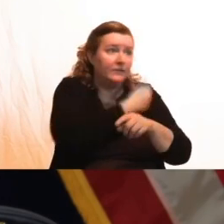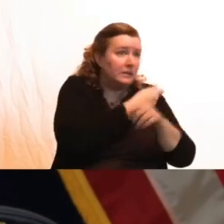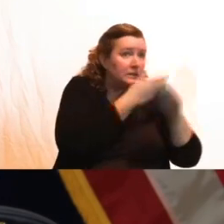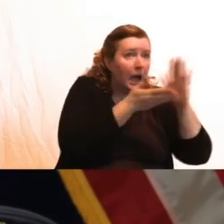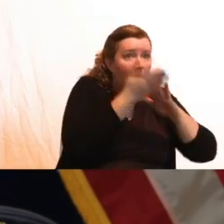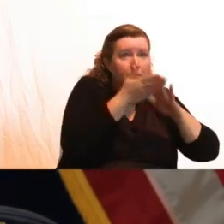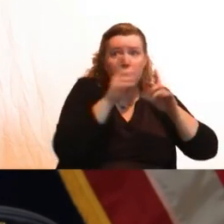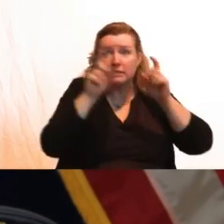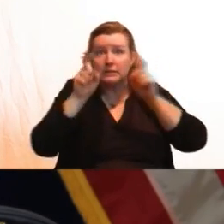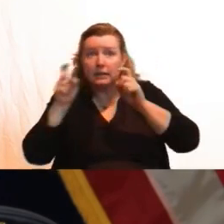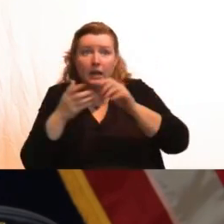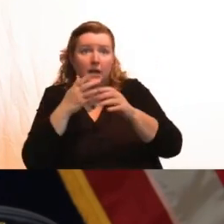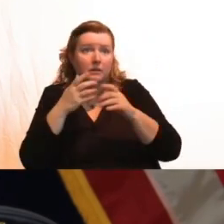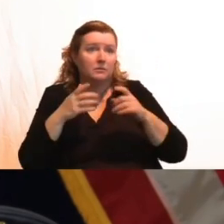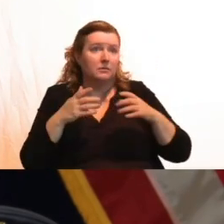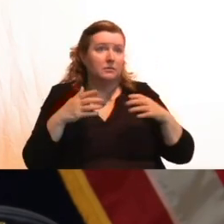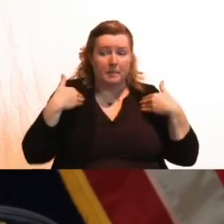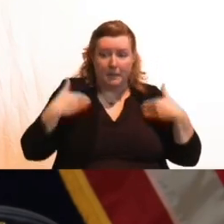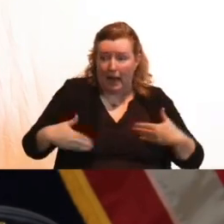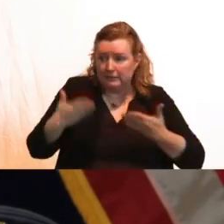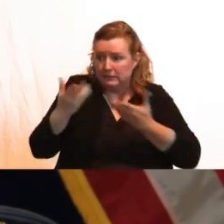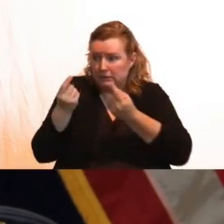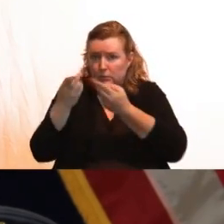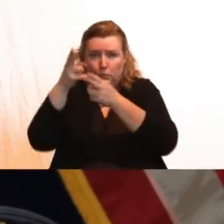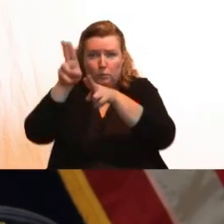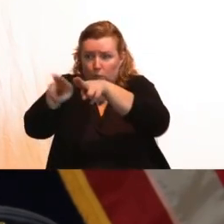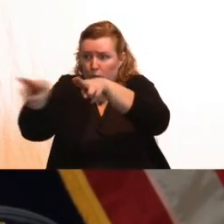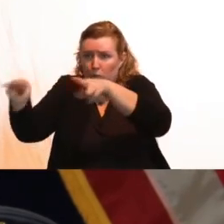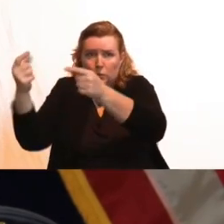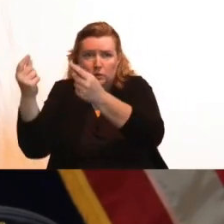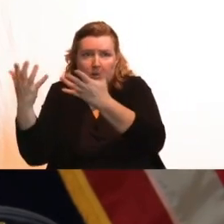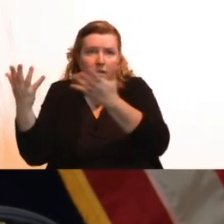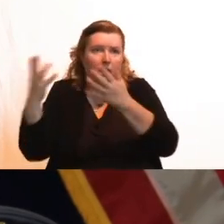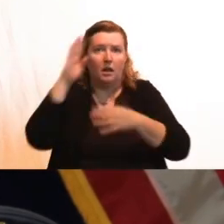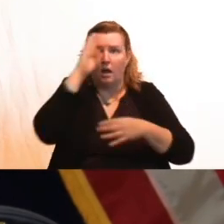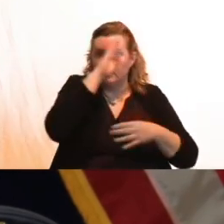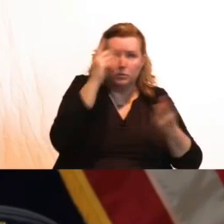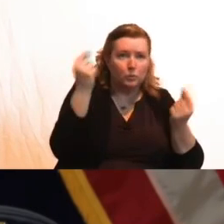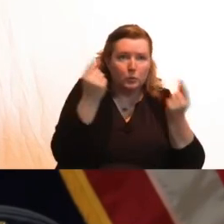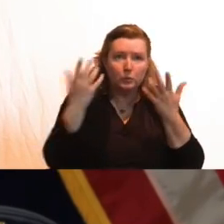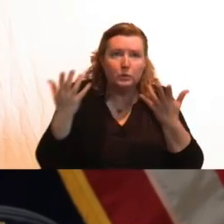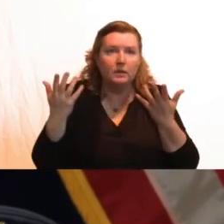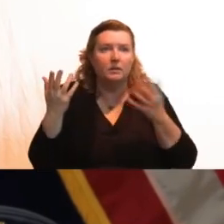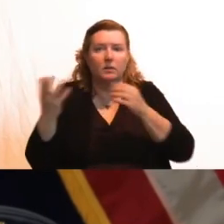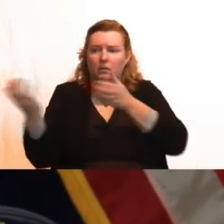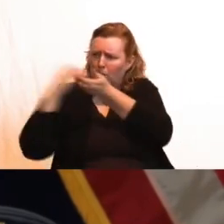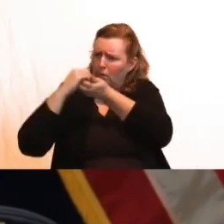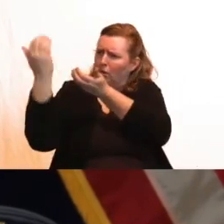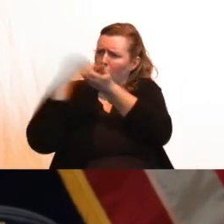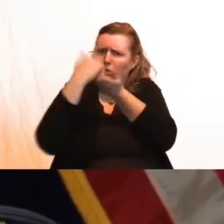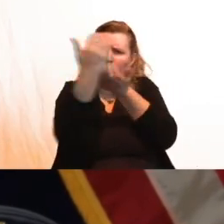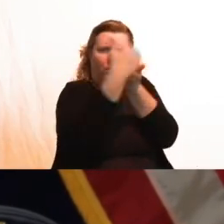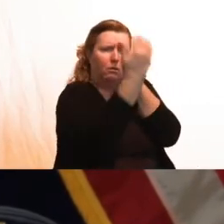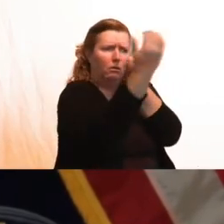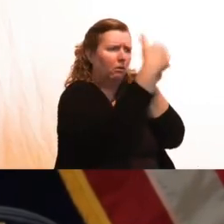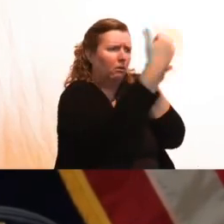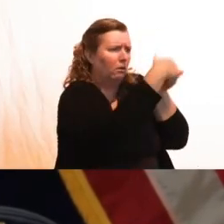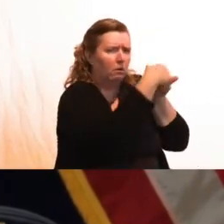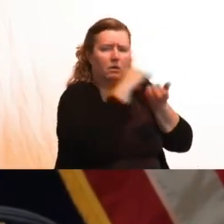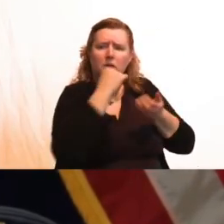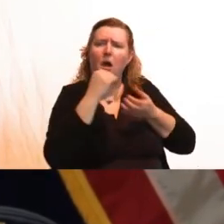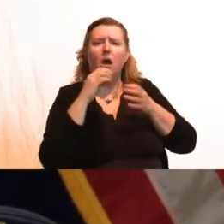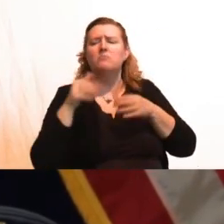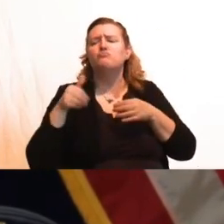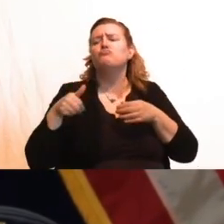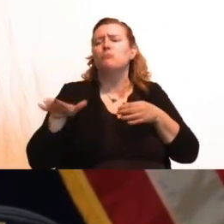did 14 community-based vac sites, and 10 of those were in some of our hardest hit communities. And just a